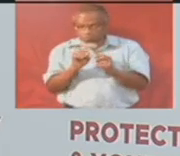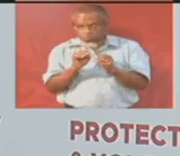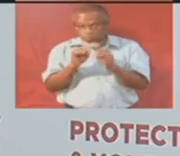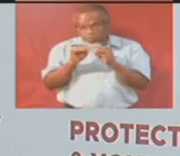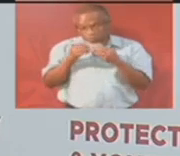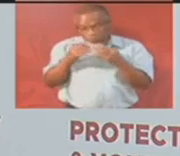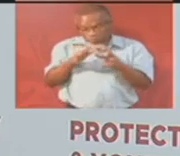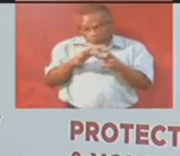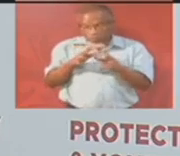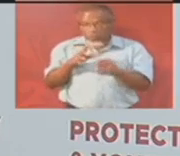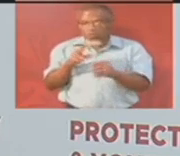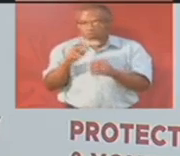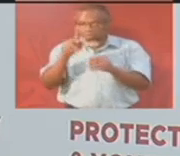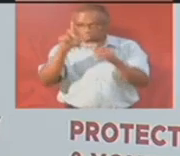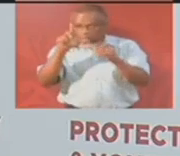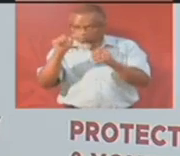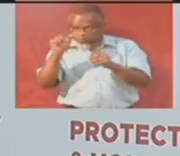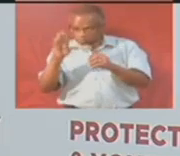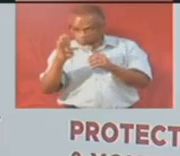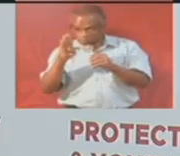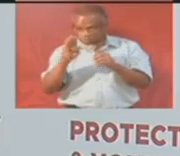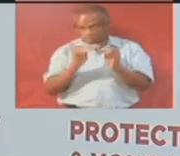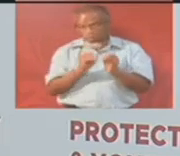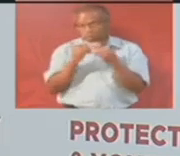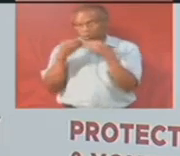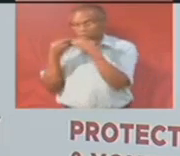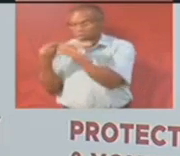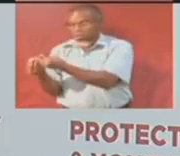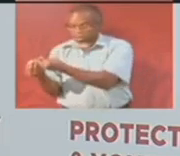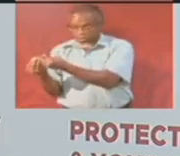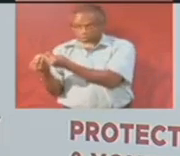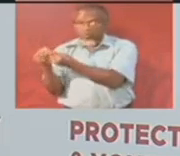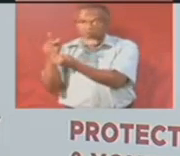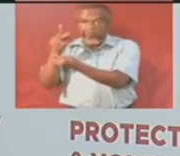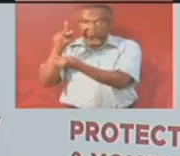UWI. And of course, we have that liaison to let them know that it